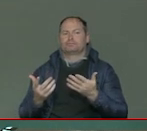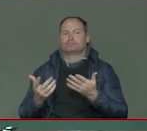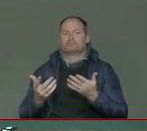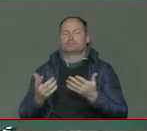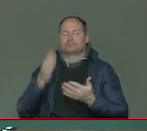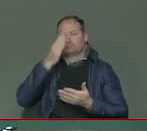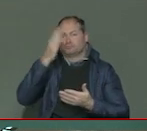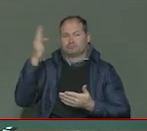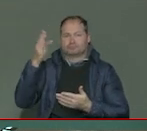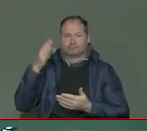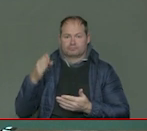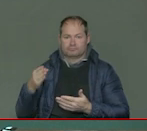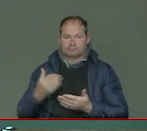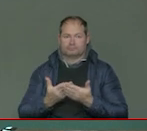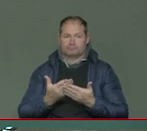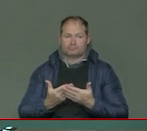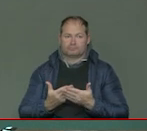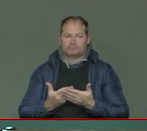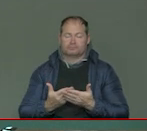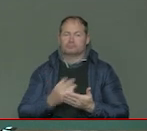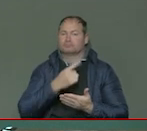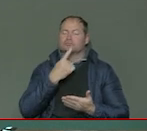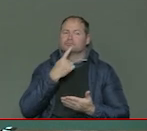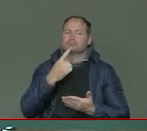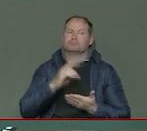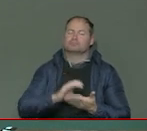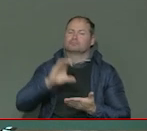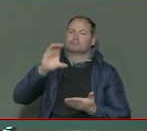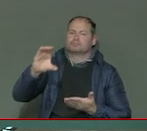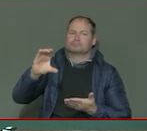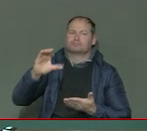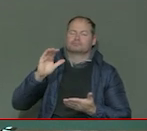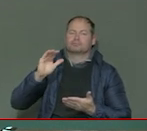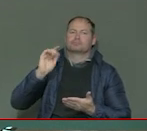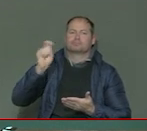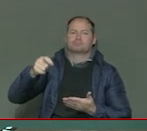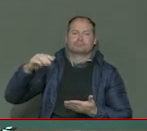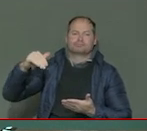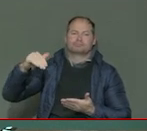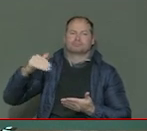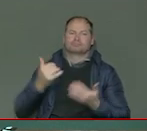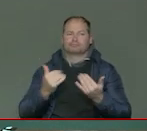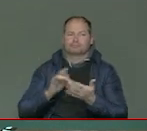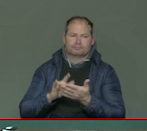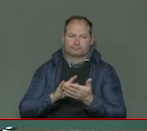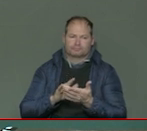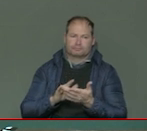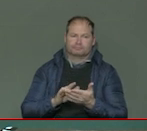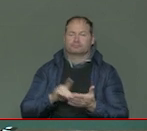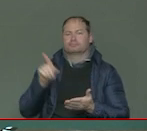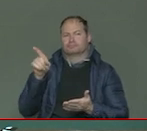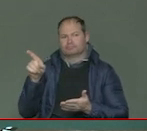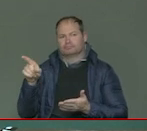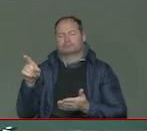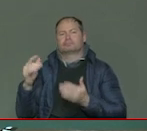of those. They can say there's an outstanding deposit. Then they give you that figure, you calculate that one, and then that one will be your